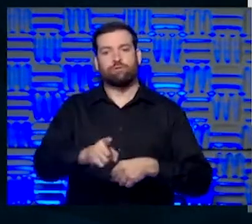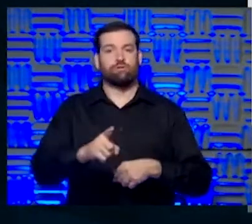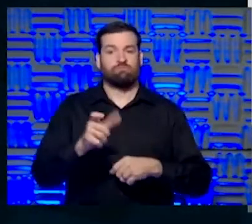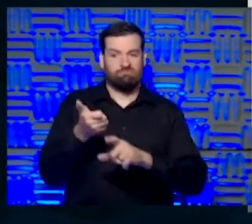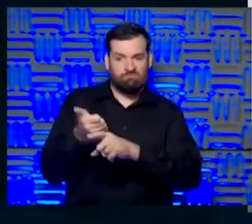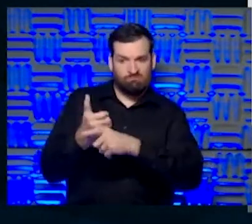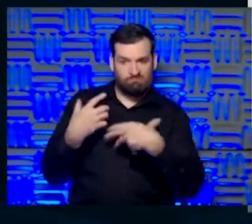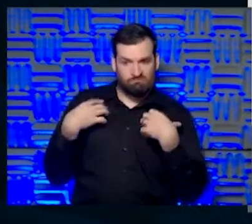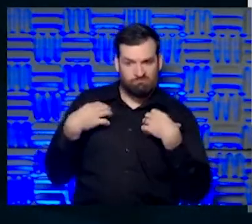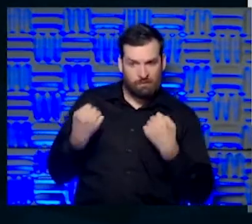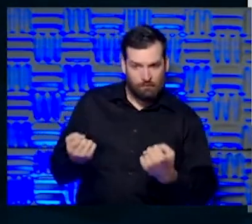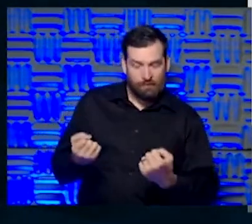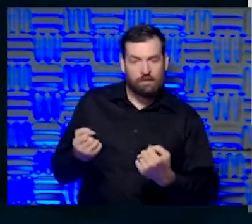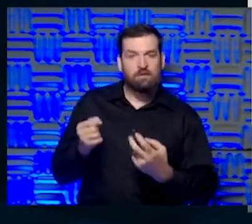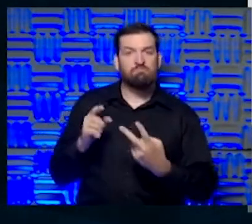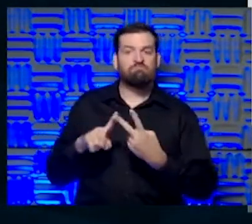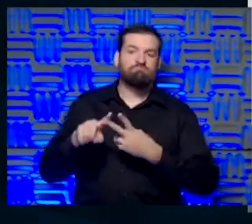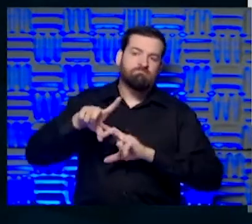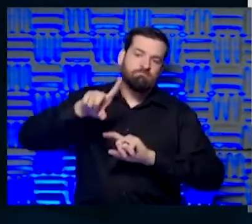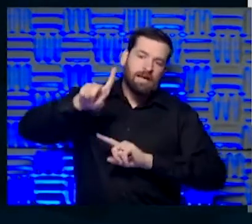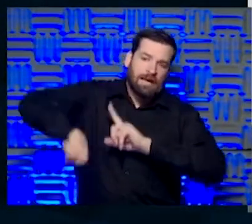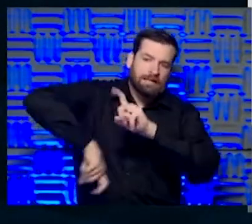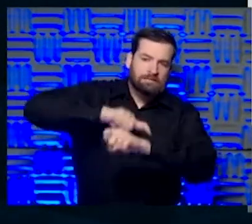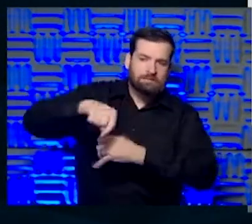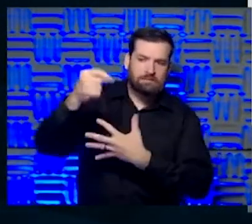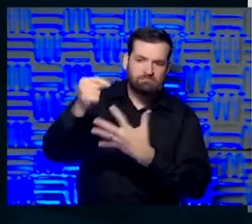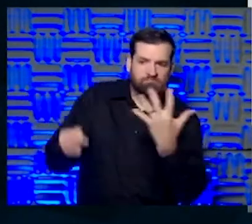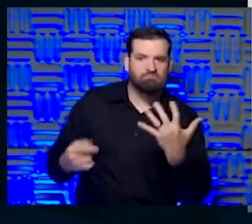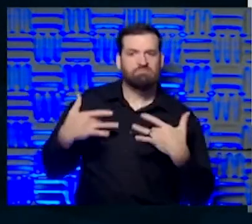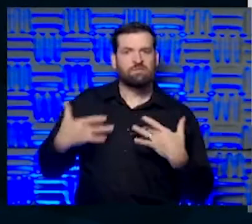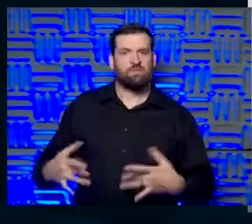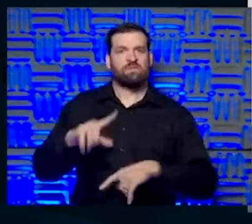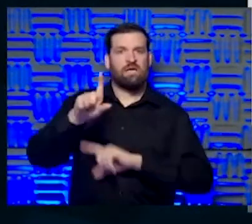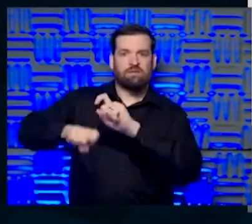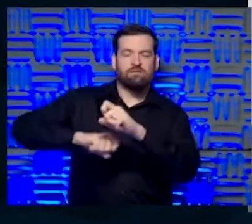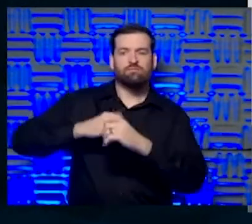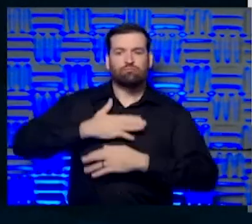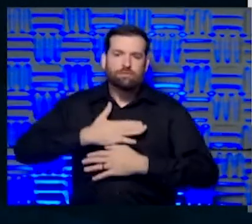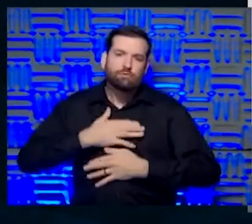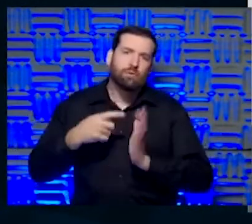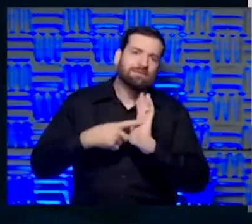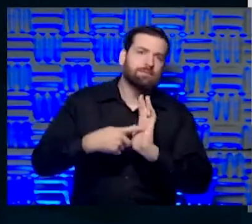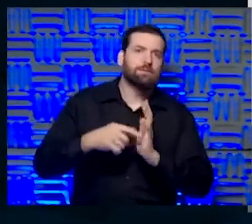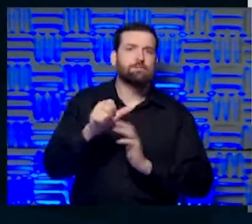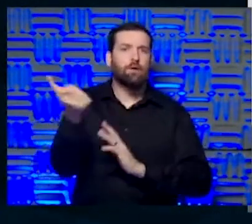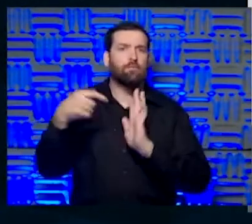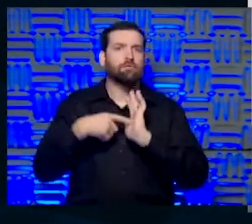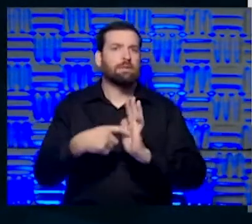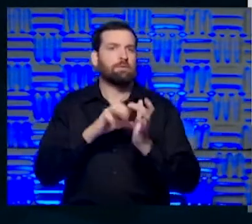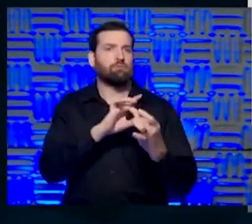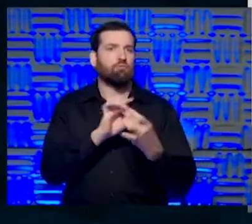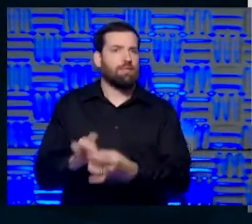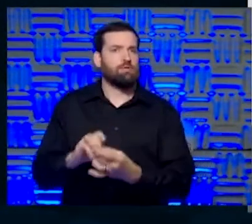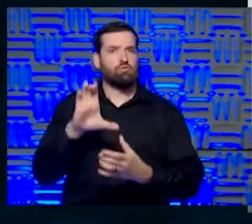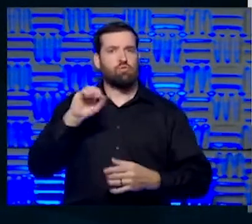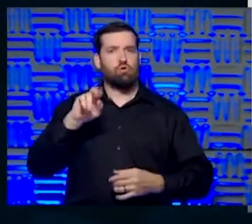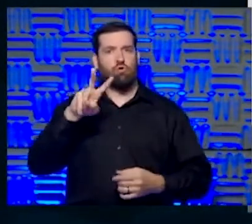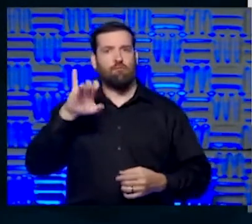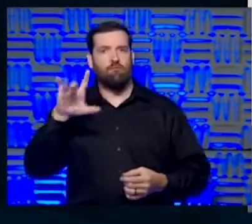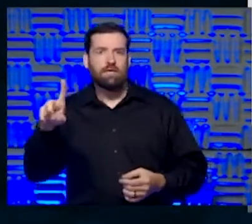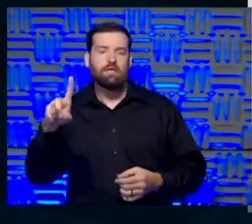healthy, and by asking the questions that you would normally ask about respiratory symptoms or other symptoms related to COVID or